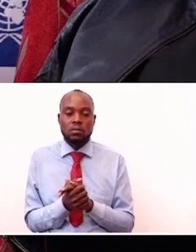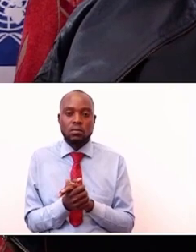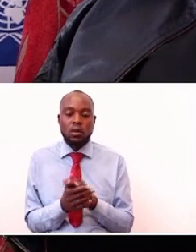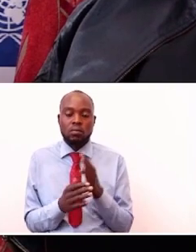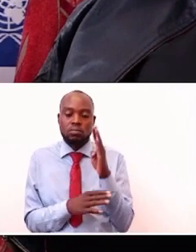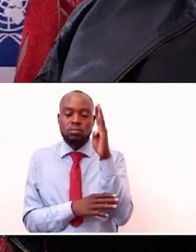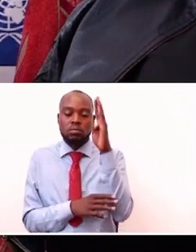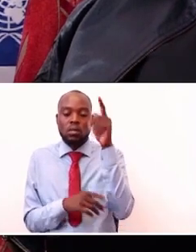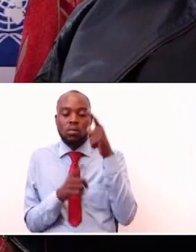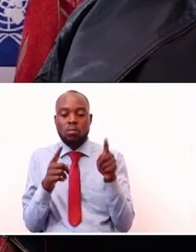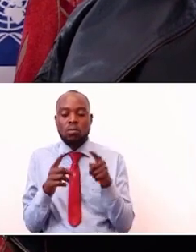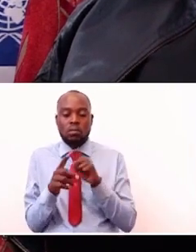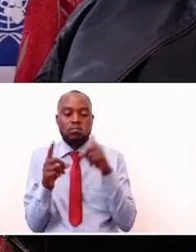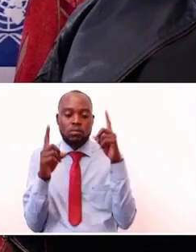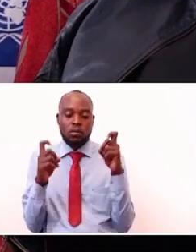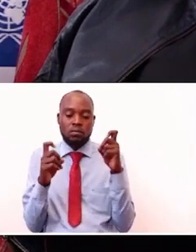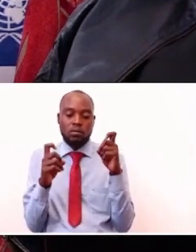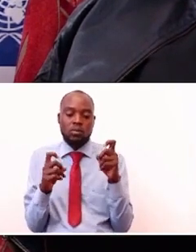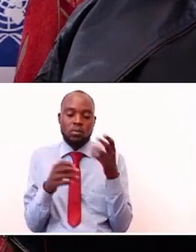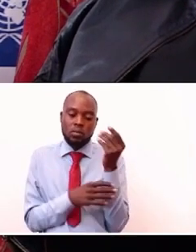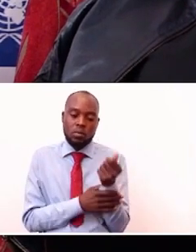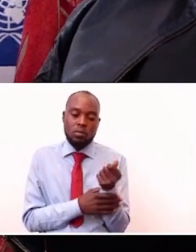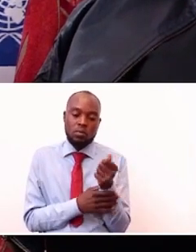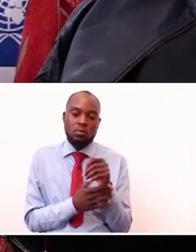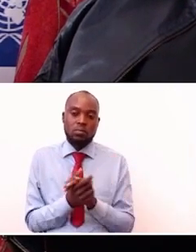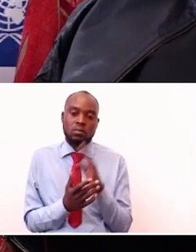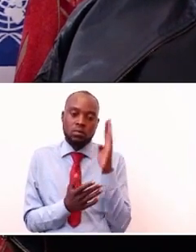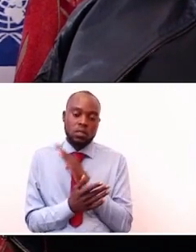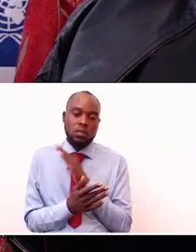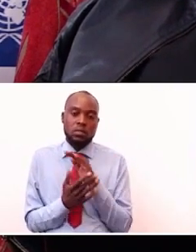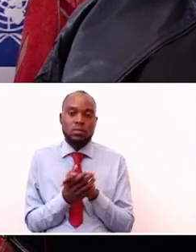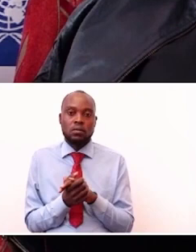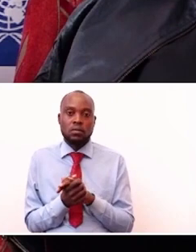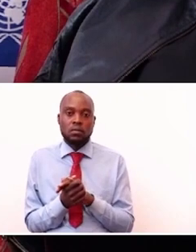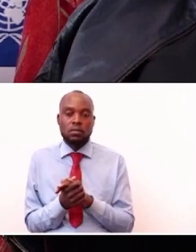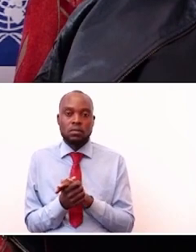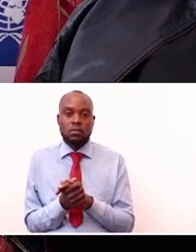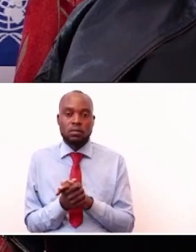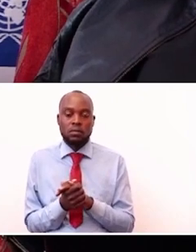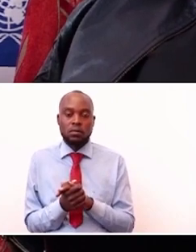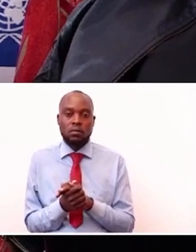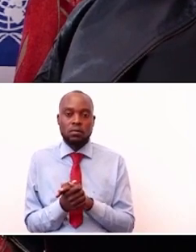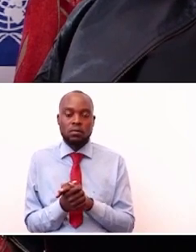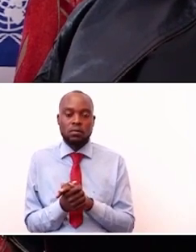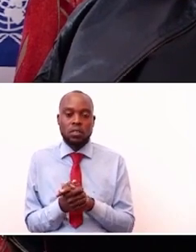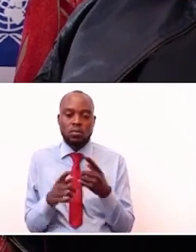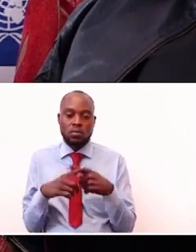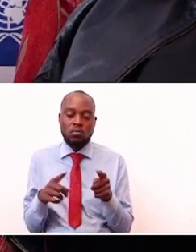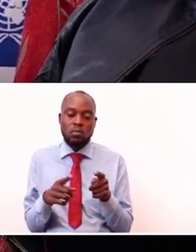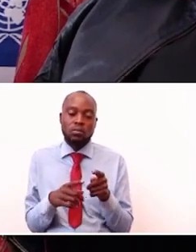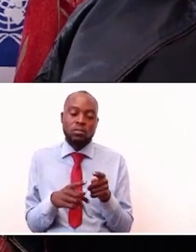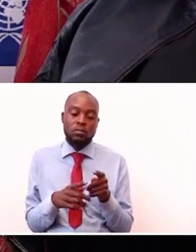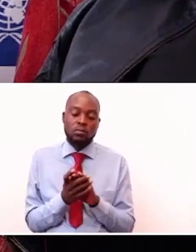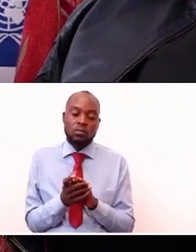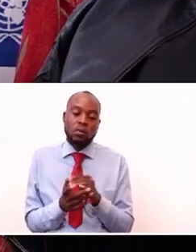our increasingly digitalized economies? And lastly, I really insisting on this in response